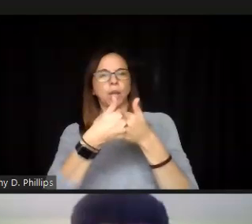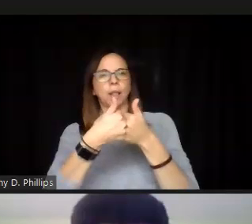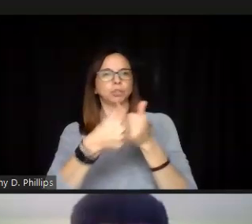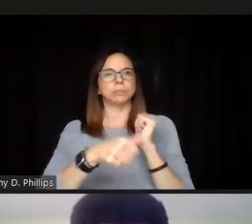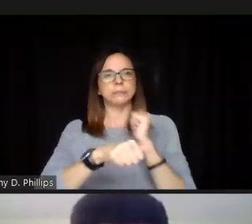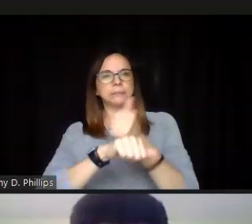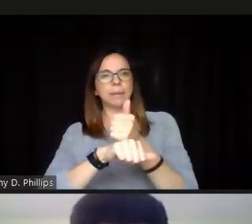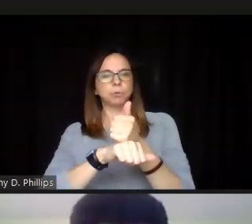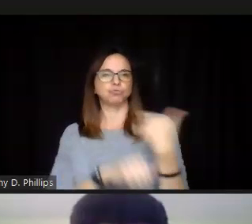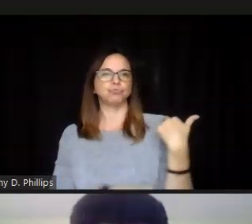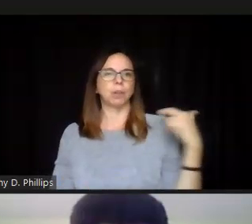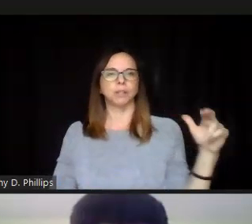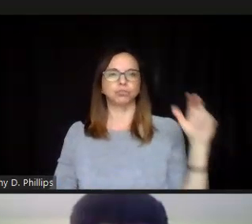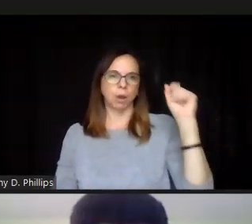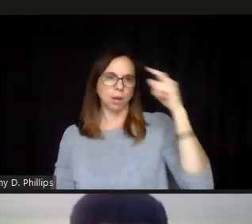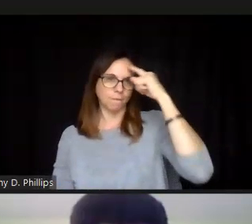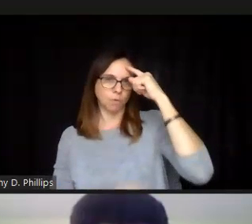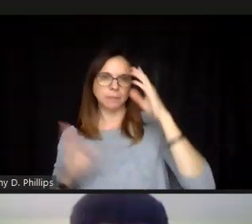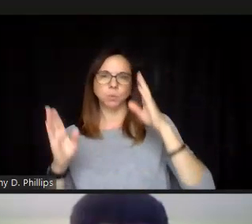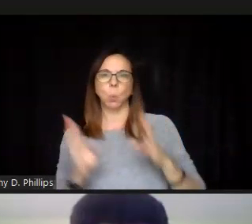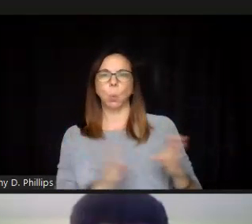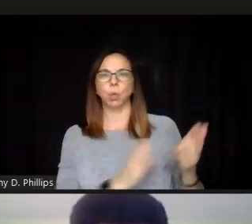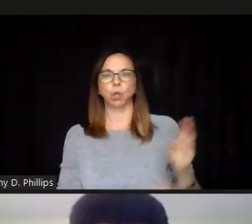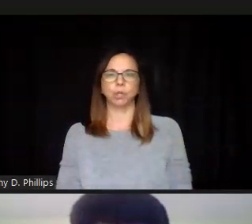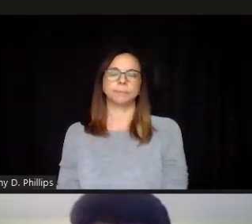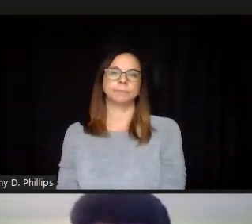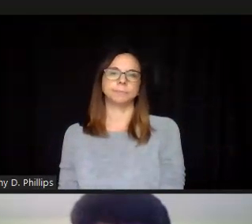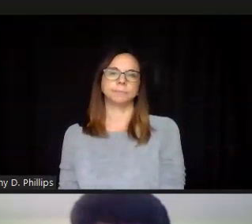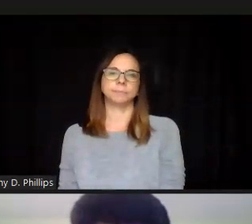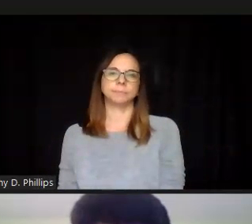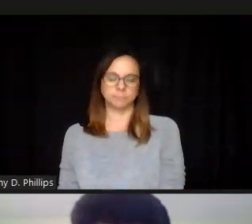established religious and governmental order?